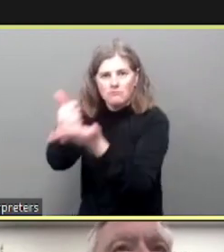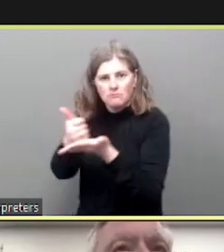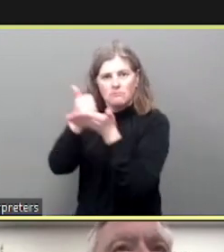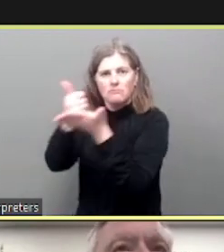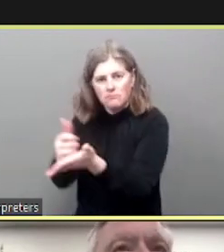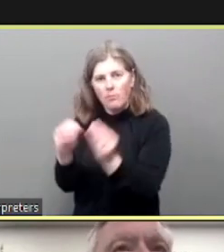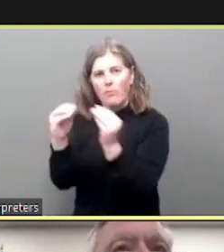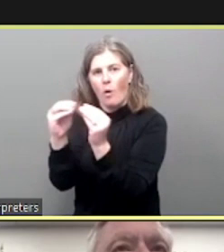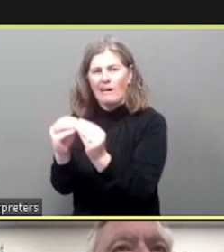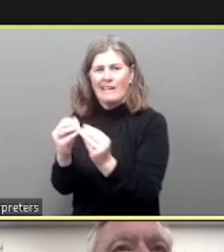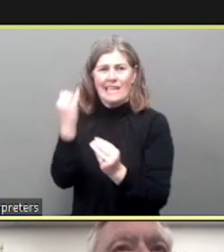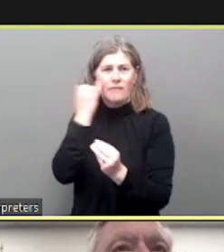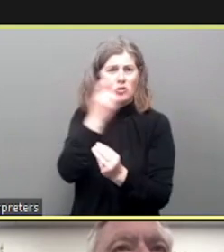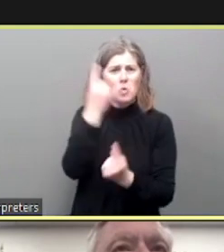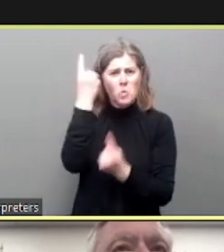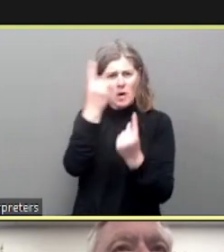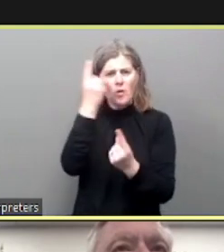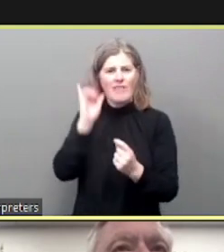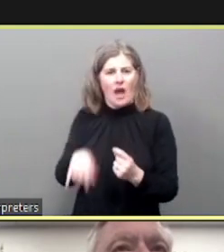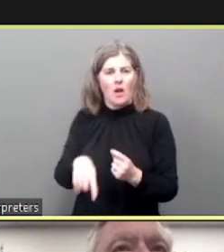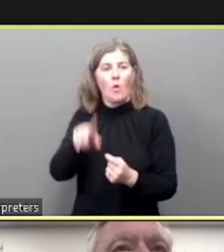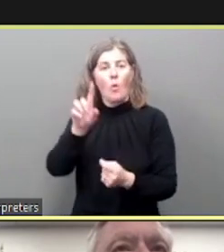case you're wondering, that